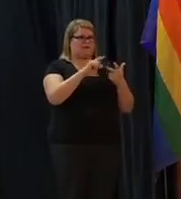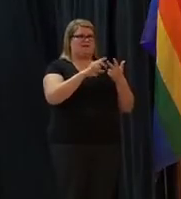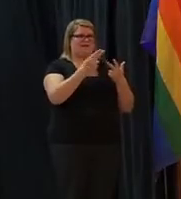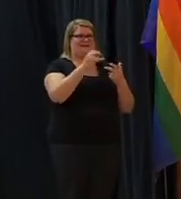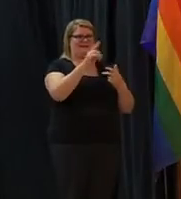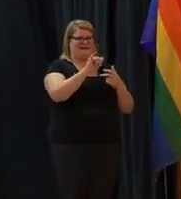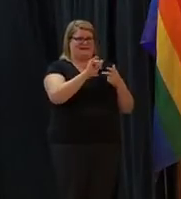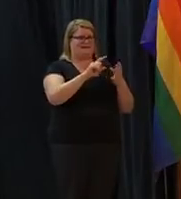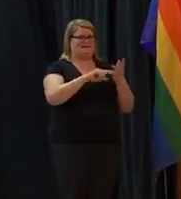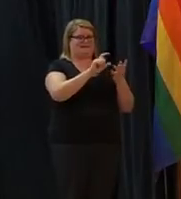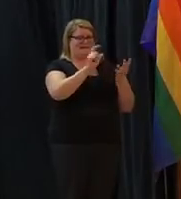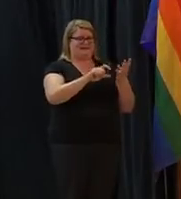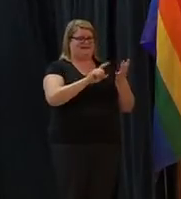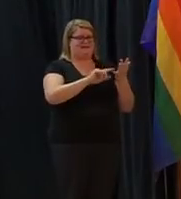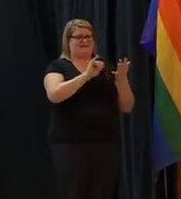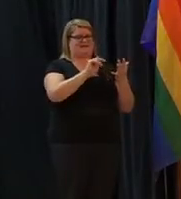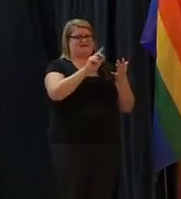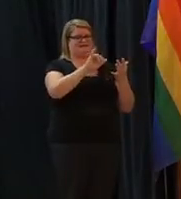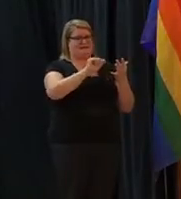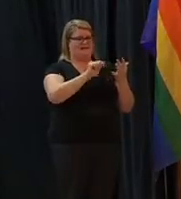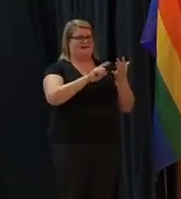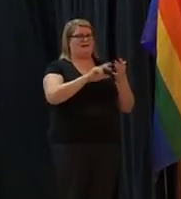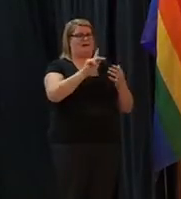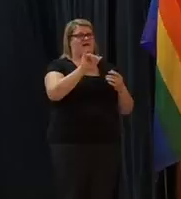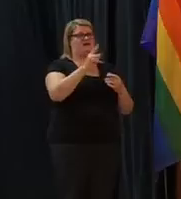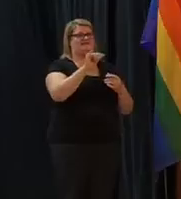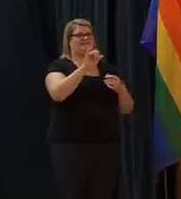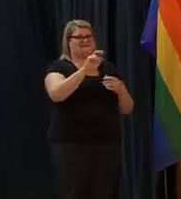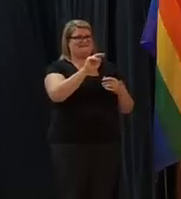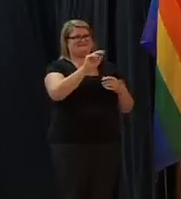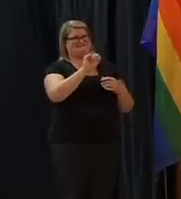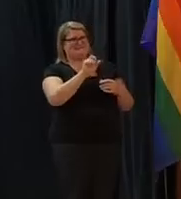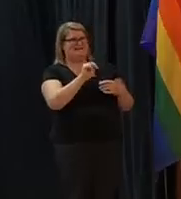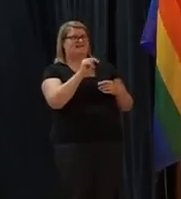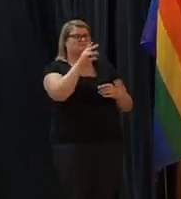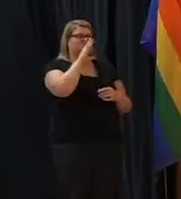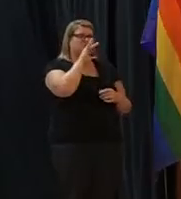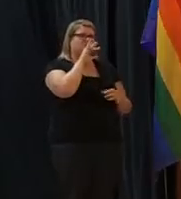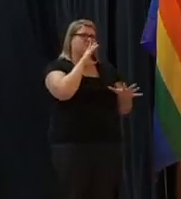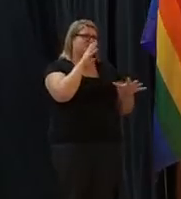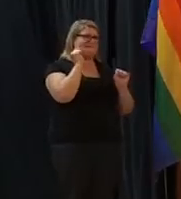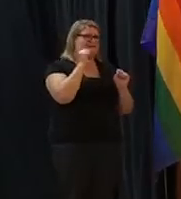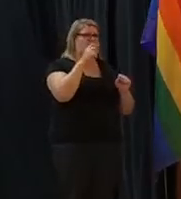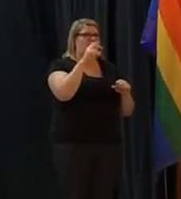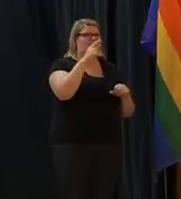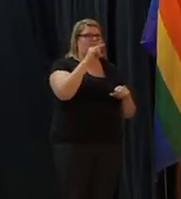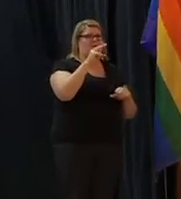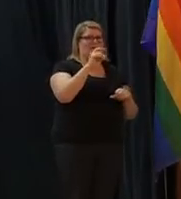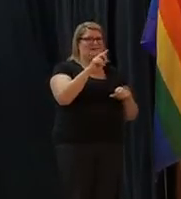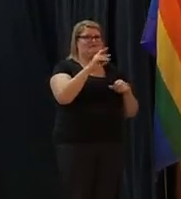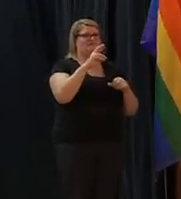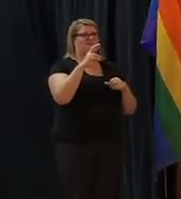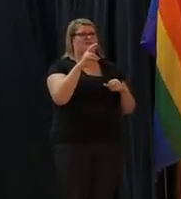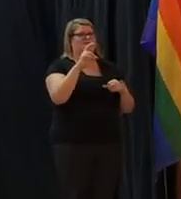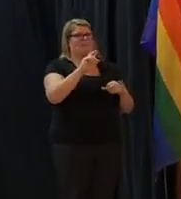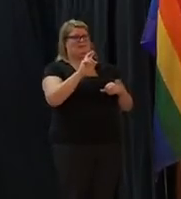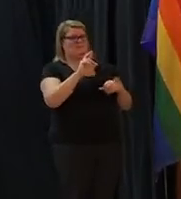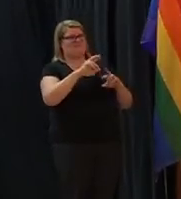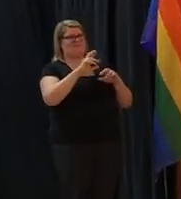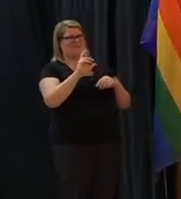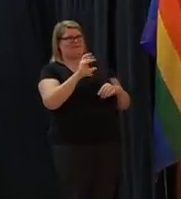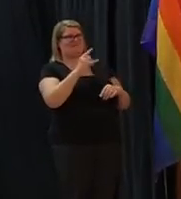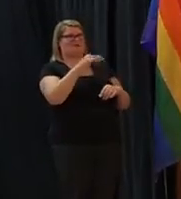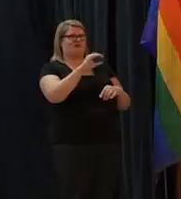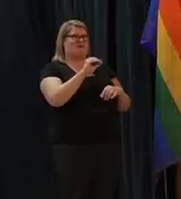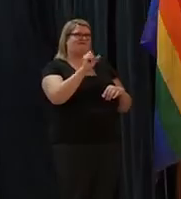Italy, India, Kazakhstan, Mexico, Mozambique, Nepal, Nigeria, Palestinian Territories, Poland, Republic of Korea, Rwanda, Slovakia, South